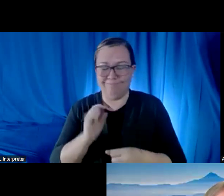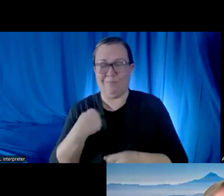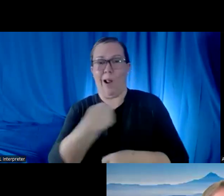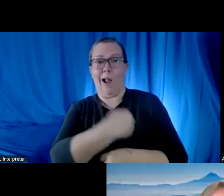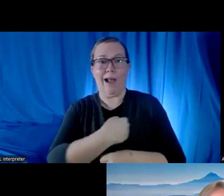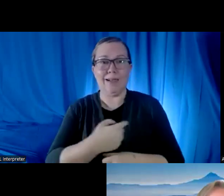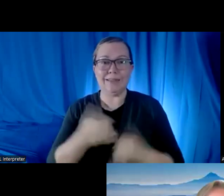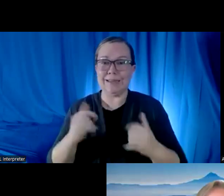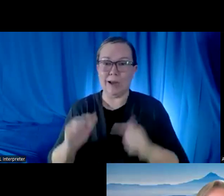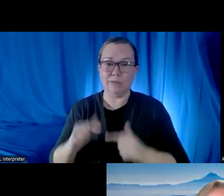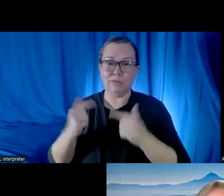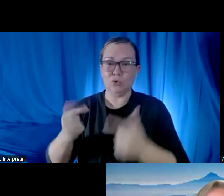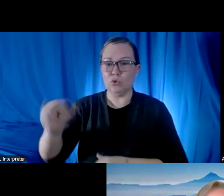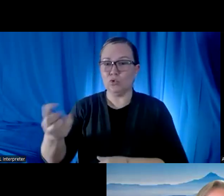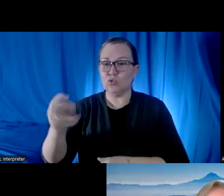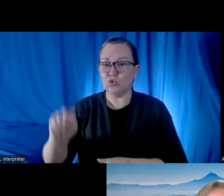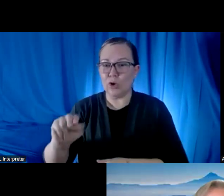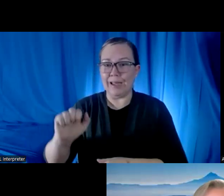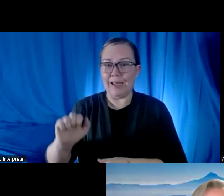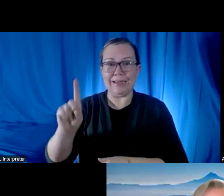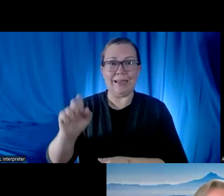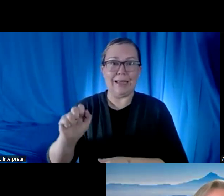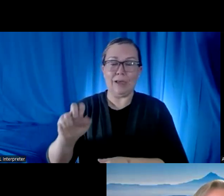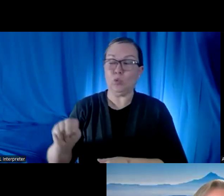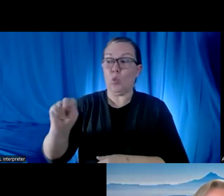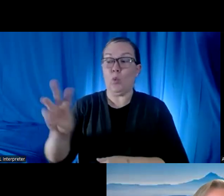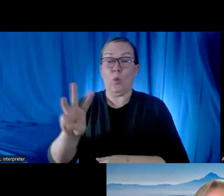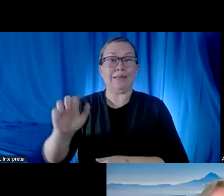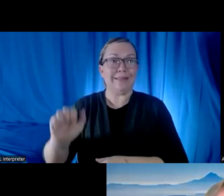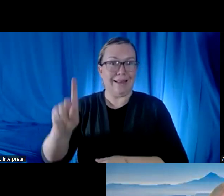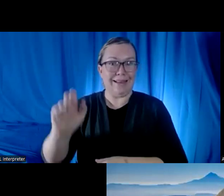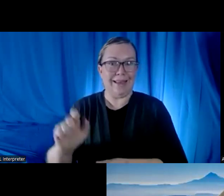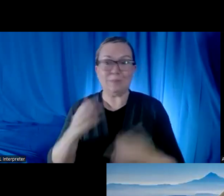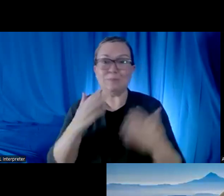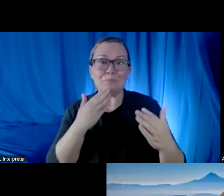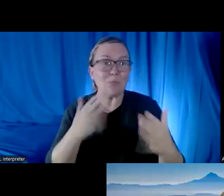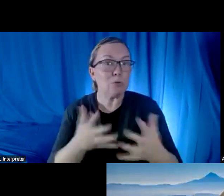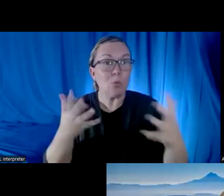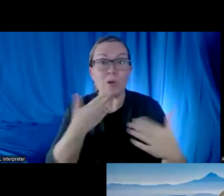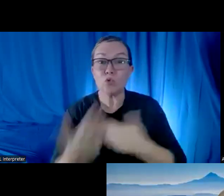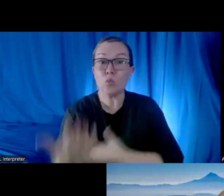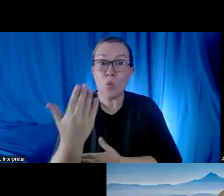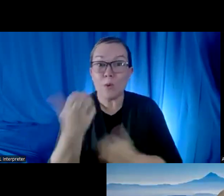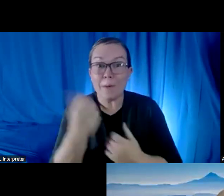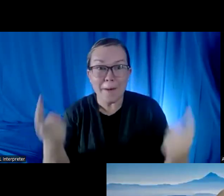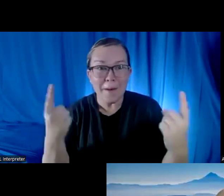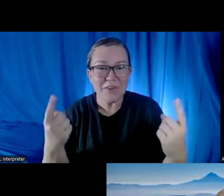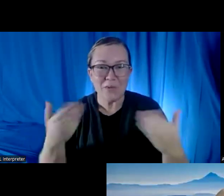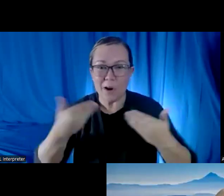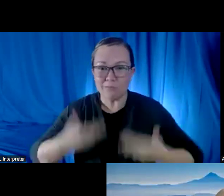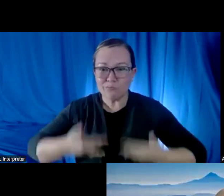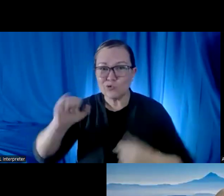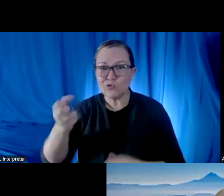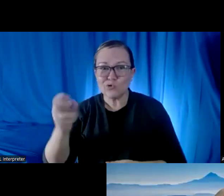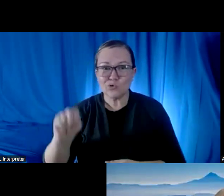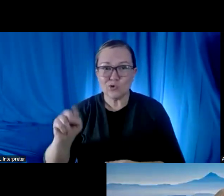to kick it to John at ADA, Northwest ADA. Hi, thank you very much. Good morning, everyone. My name is John